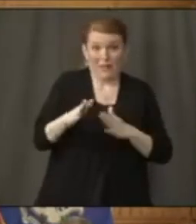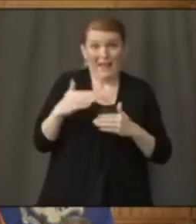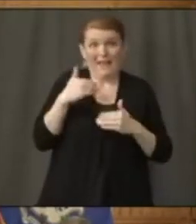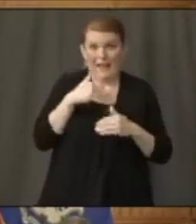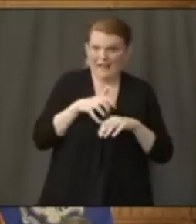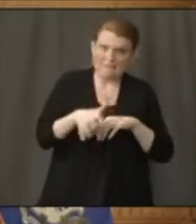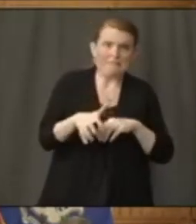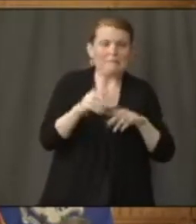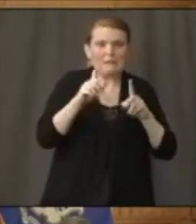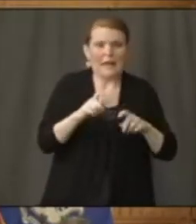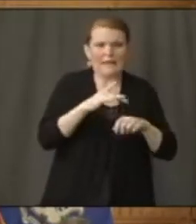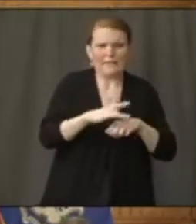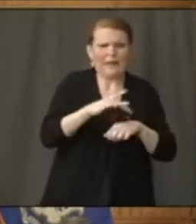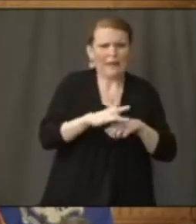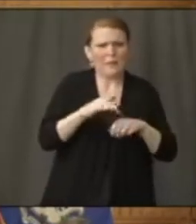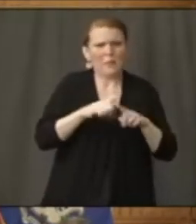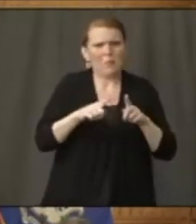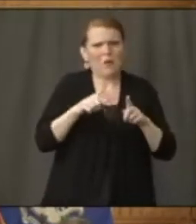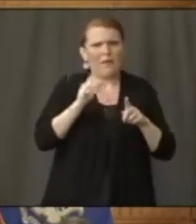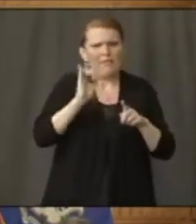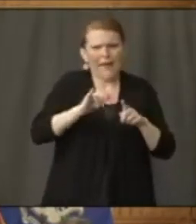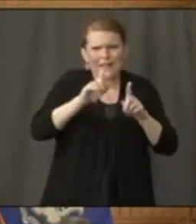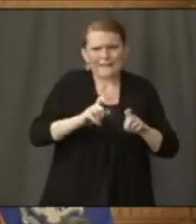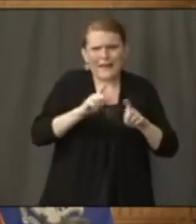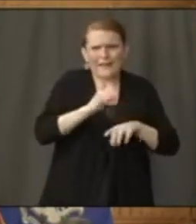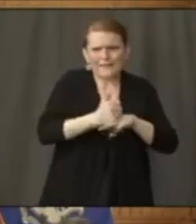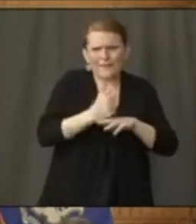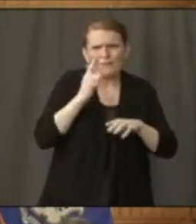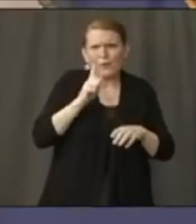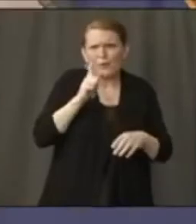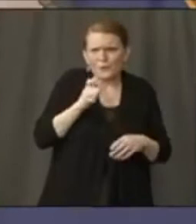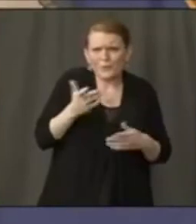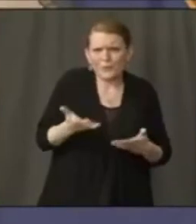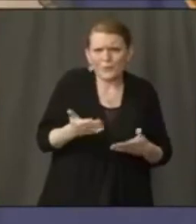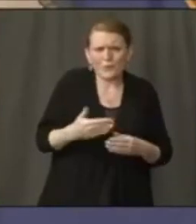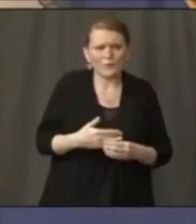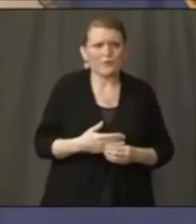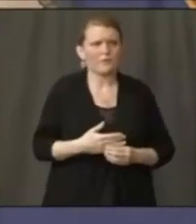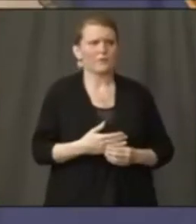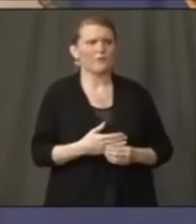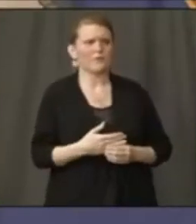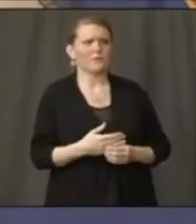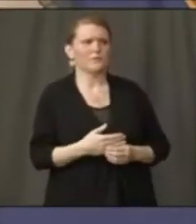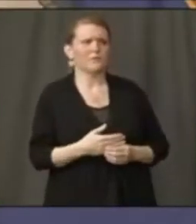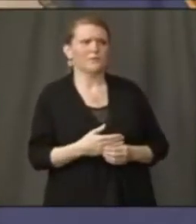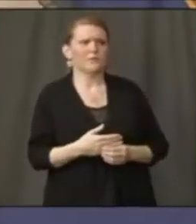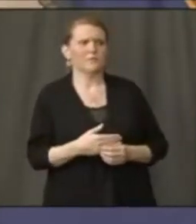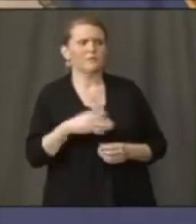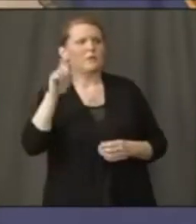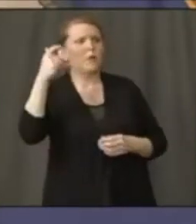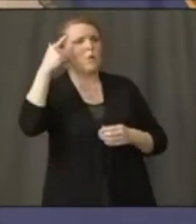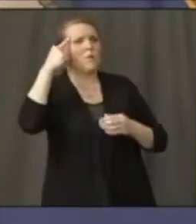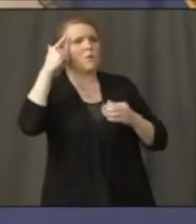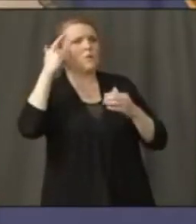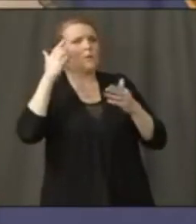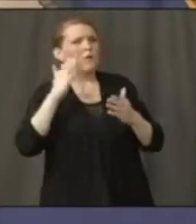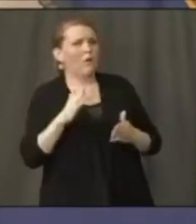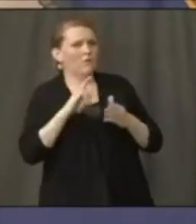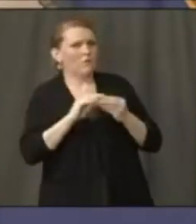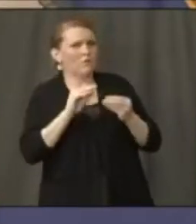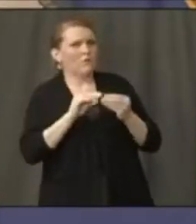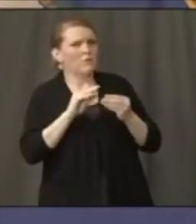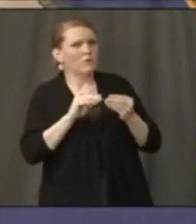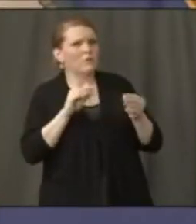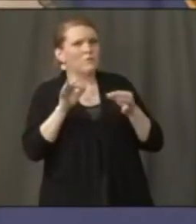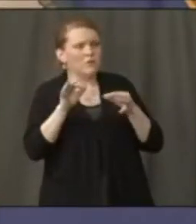tested? Well, that was not one of the core requirements that I know of for the restaurants to do this, but I can tell you a